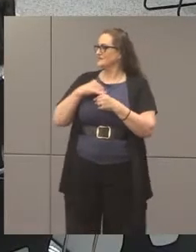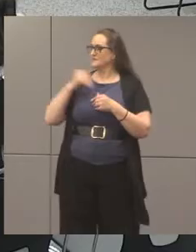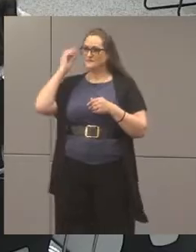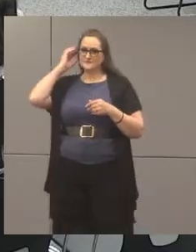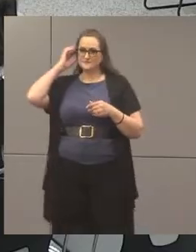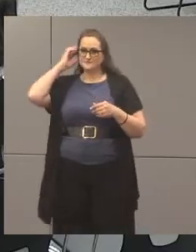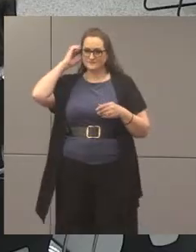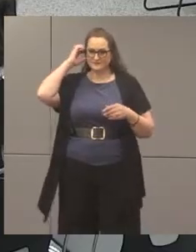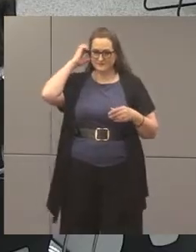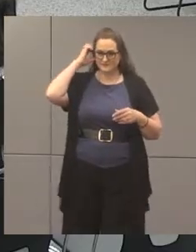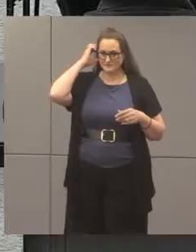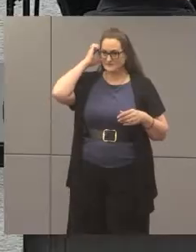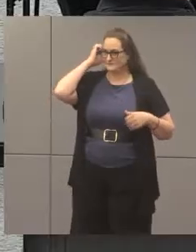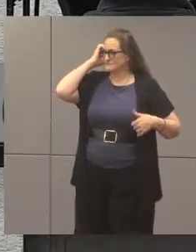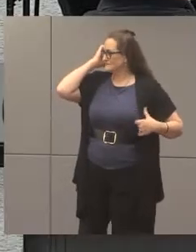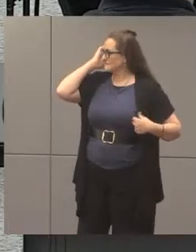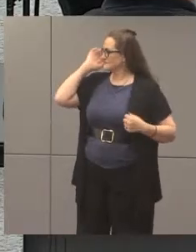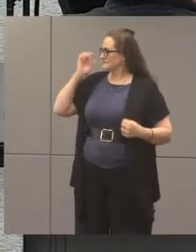Daly.